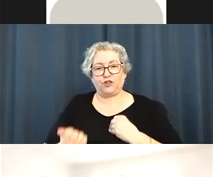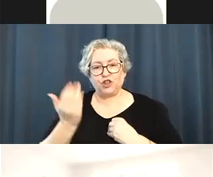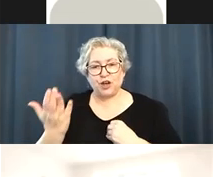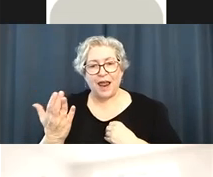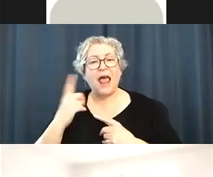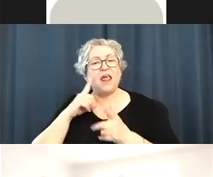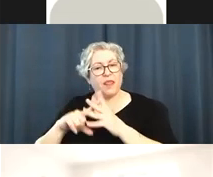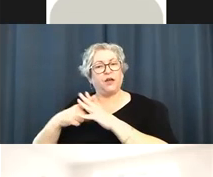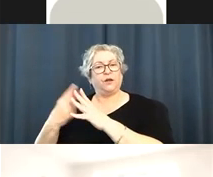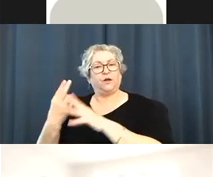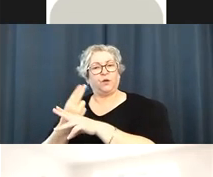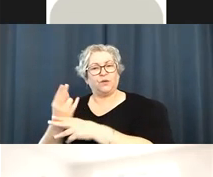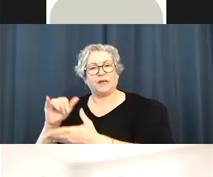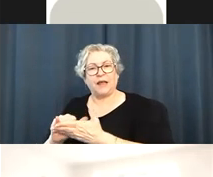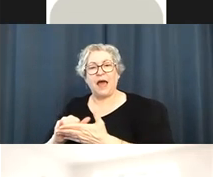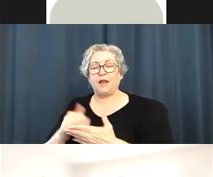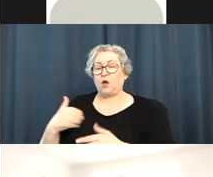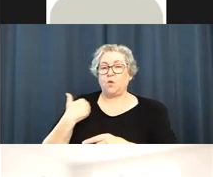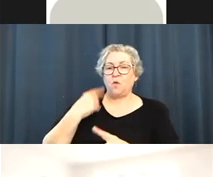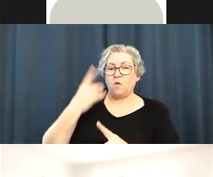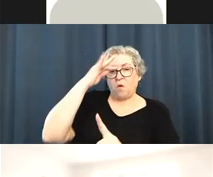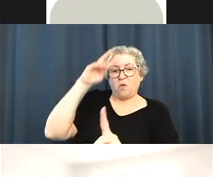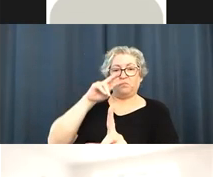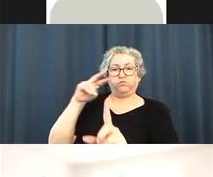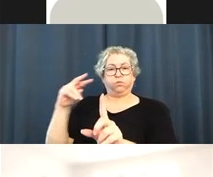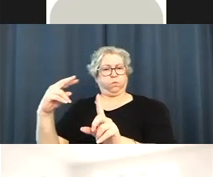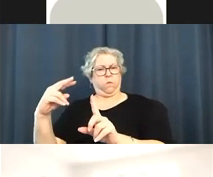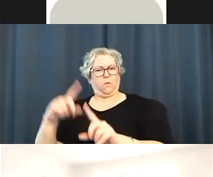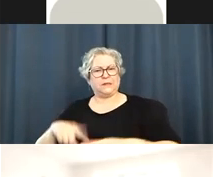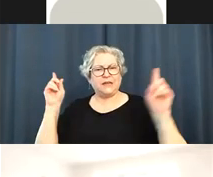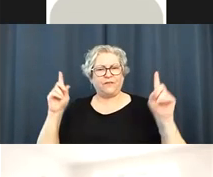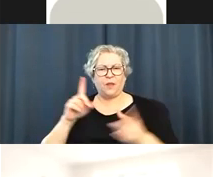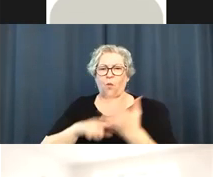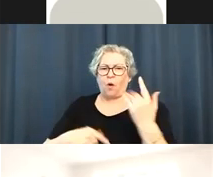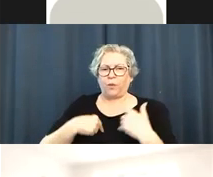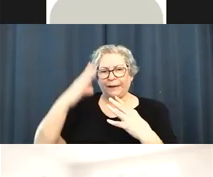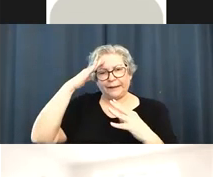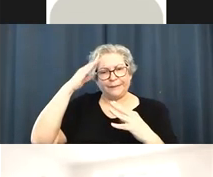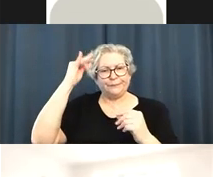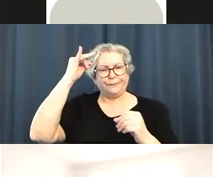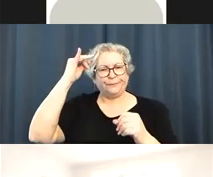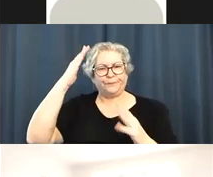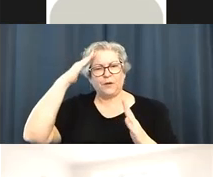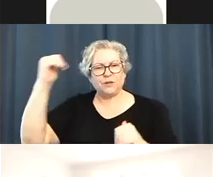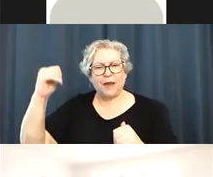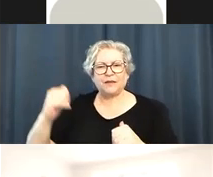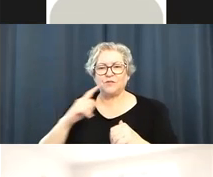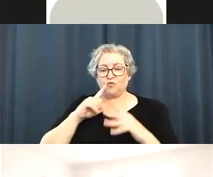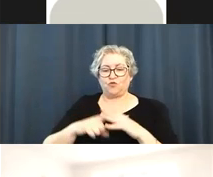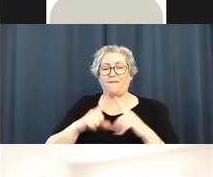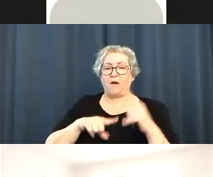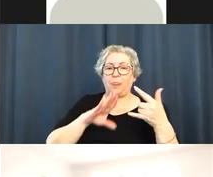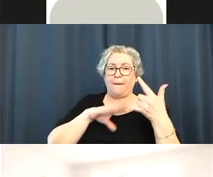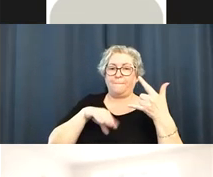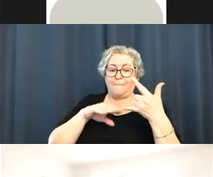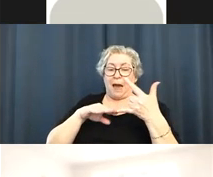youth think of things or have perspective that we don't. But again, the idea of the continuum is that you start at the bottom and kind of work